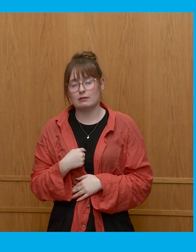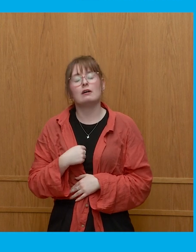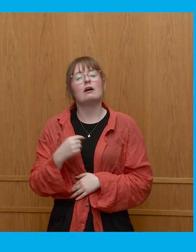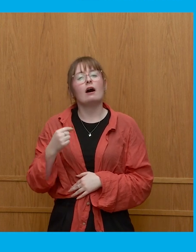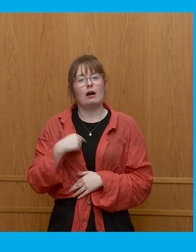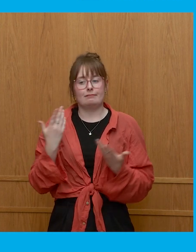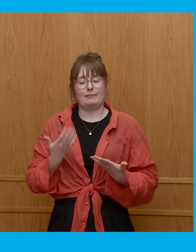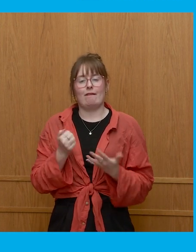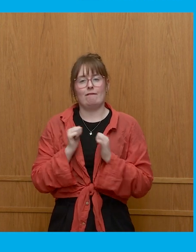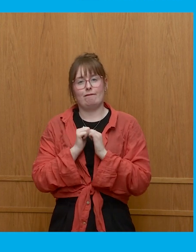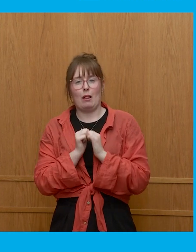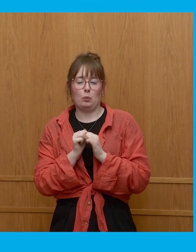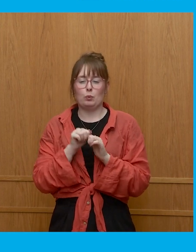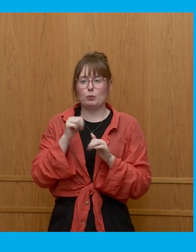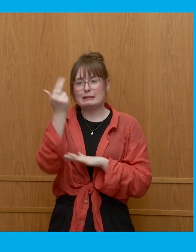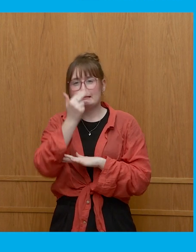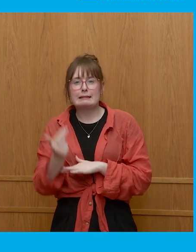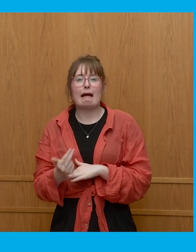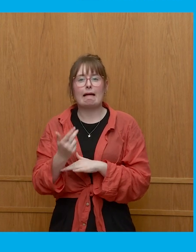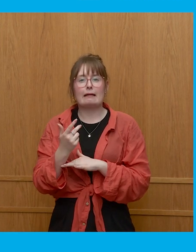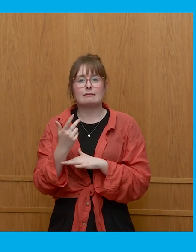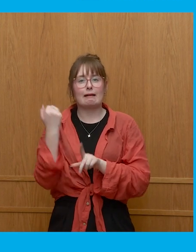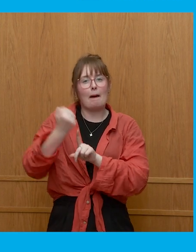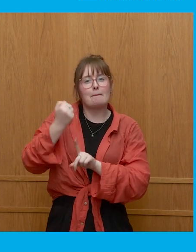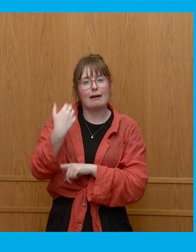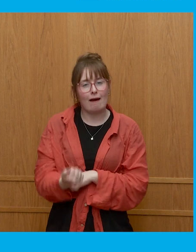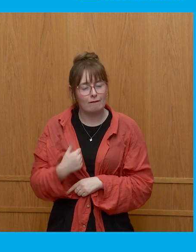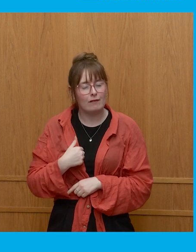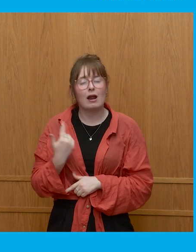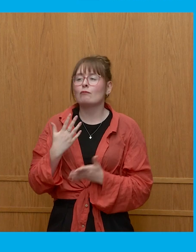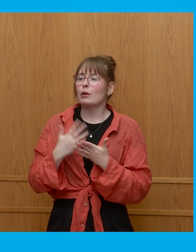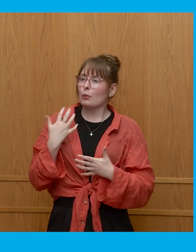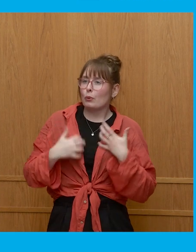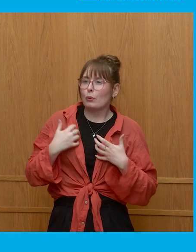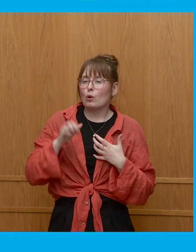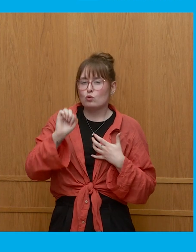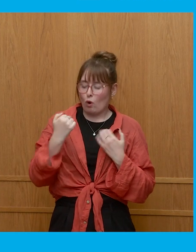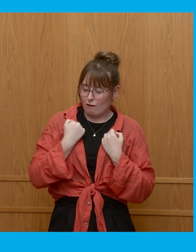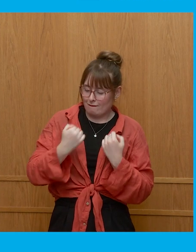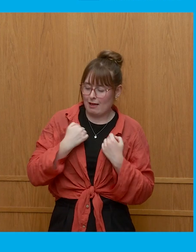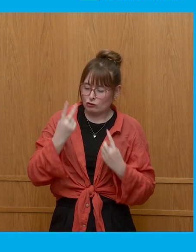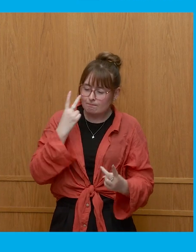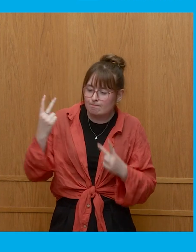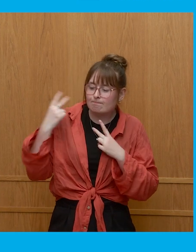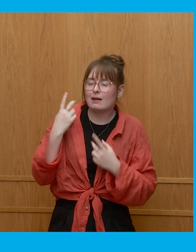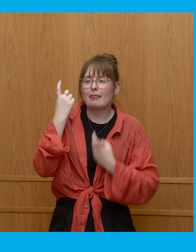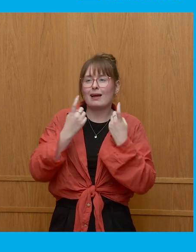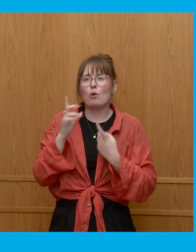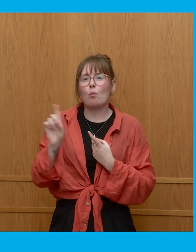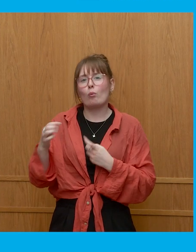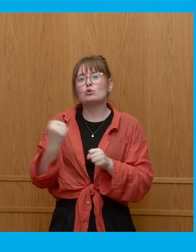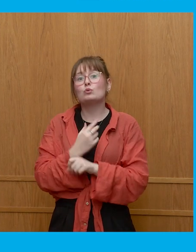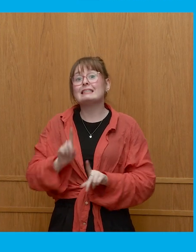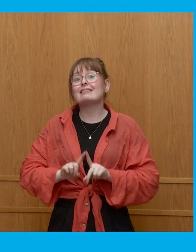running a Value of Design campaign, and just very interested on your reflections on what you would do differently